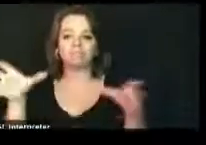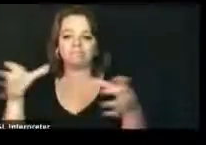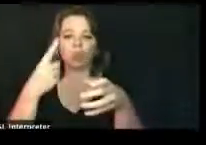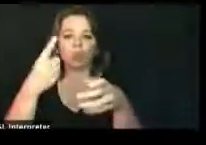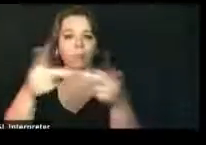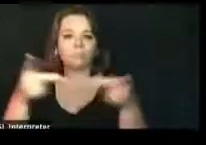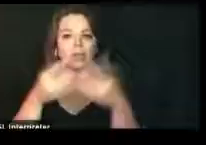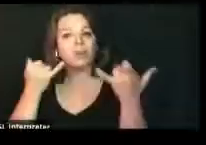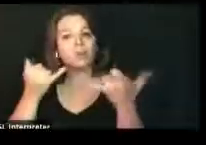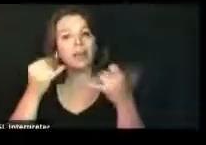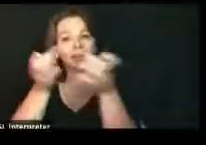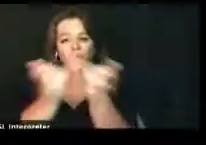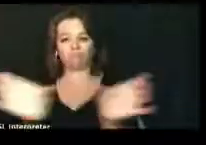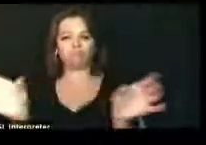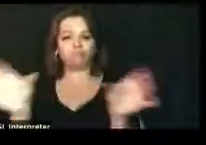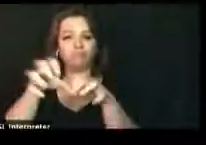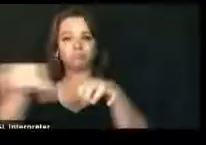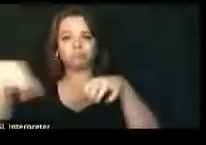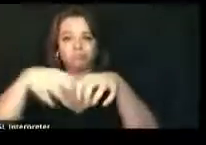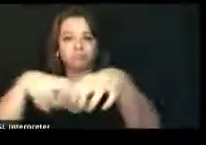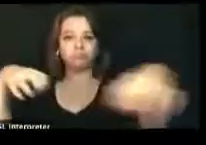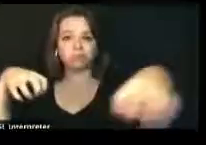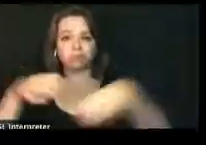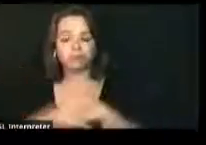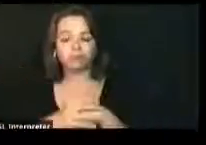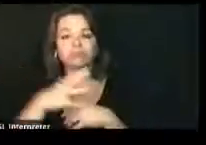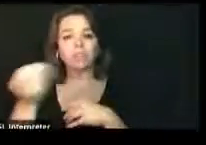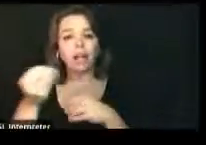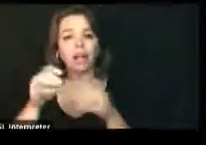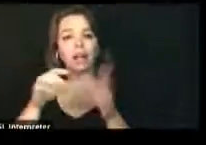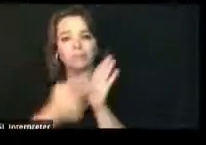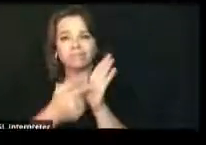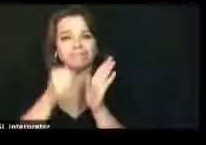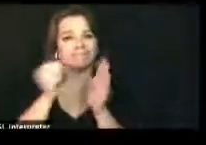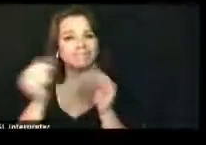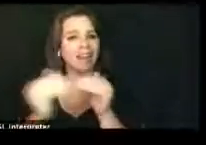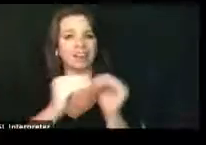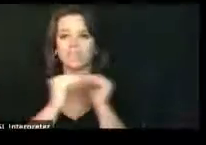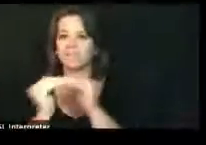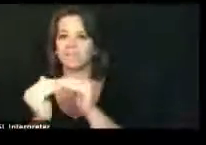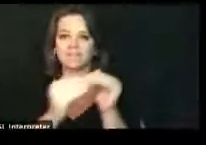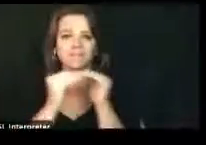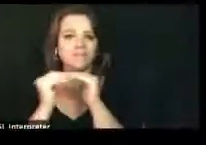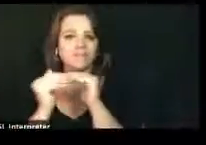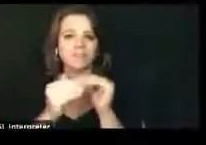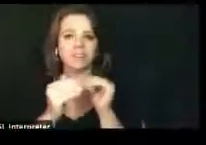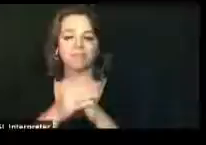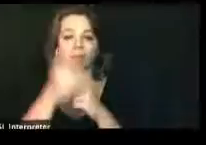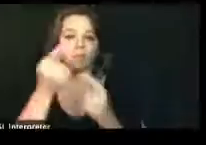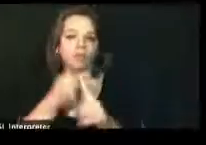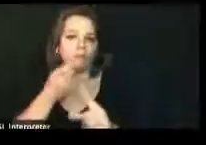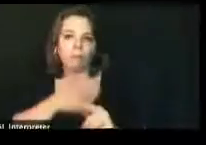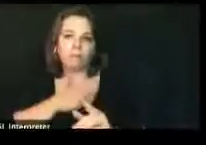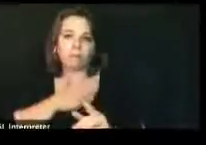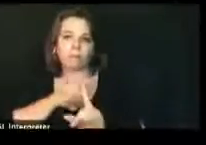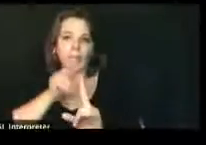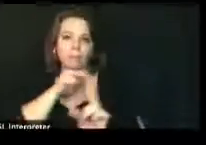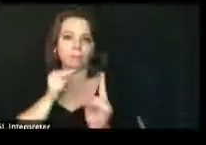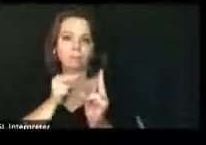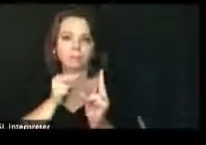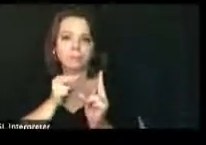divided and the representation is not even. Just from my point of view,